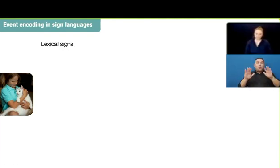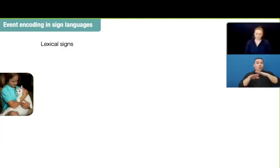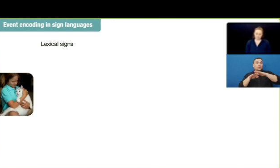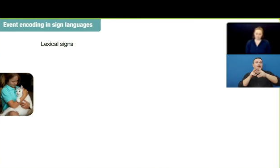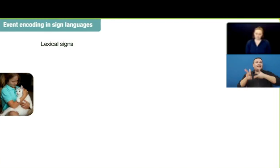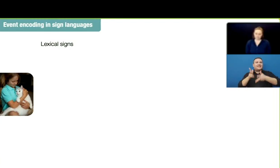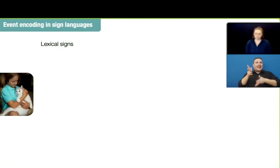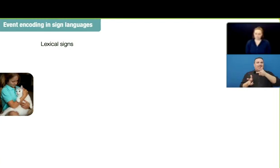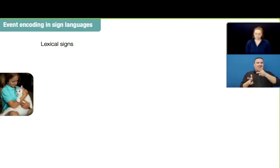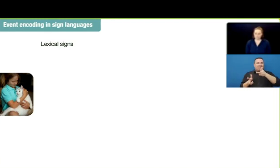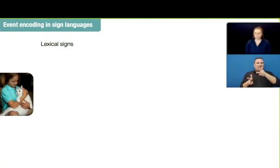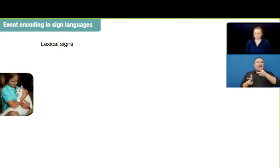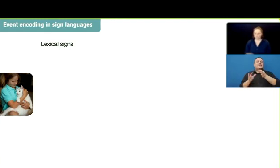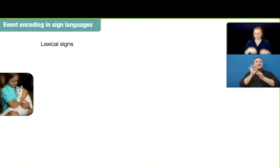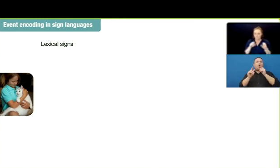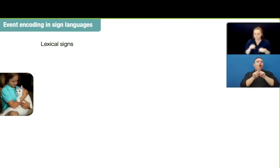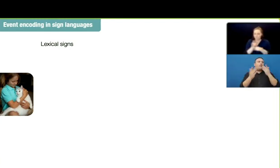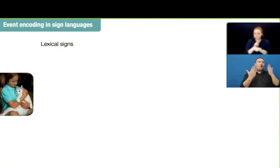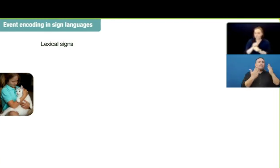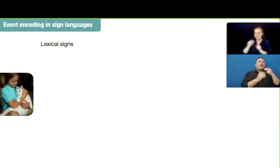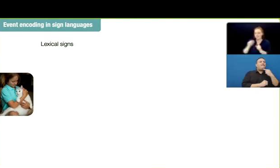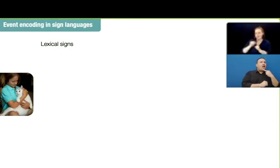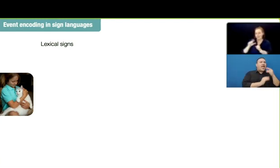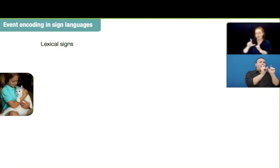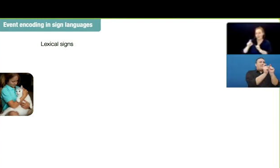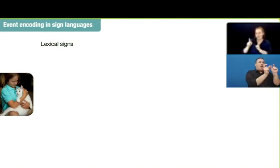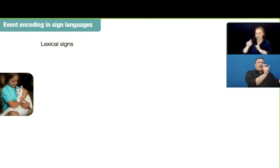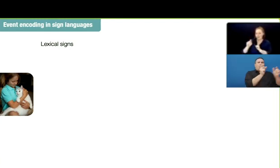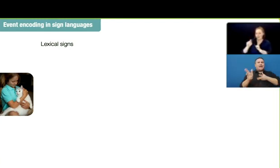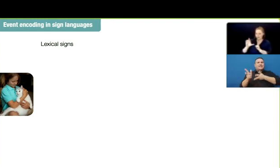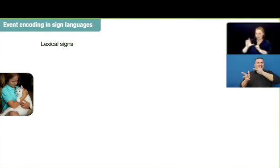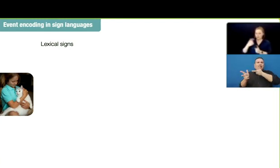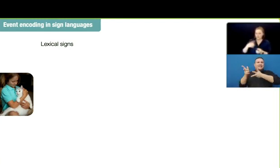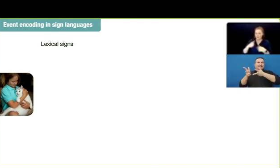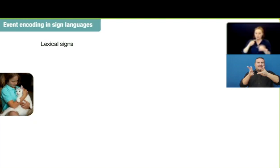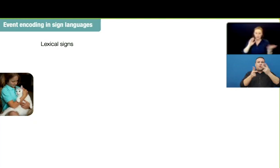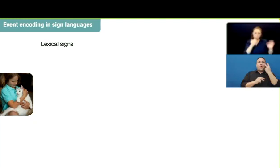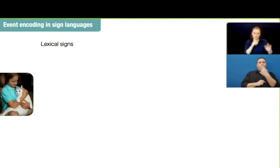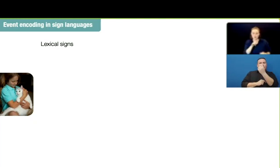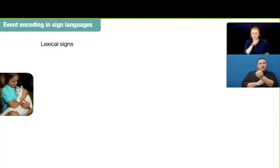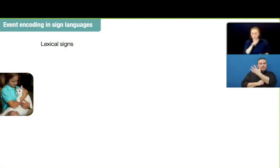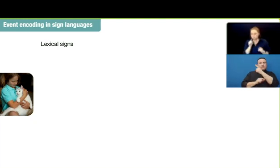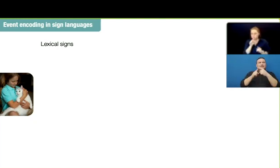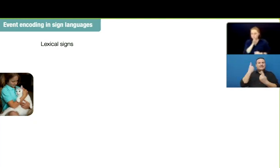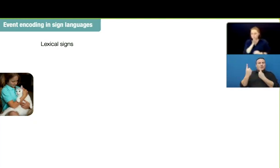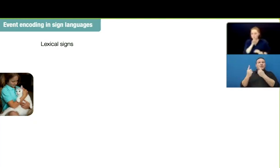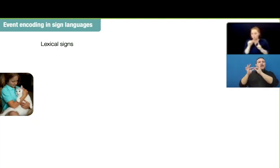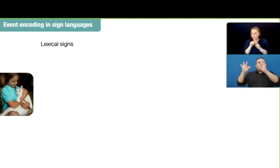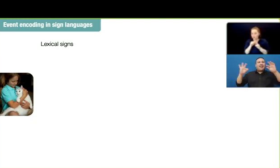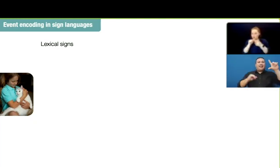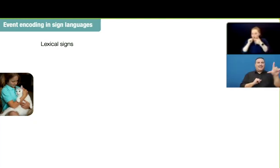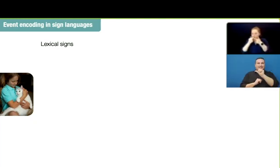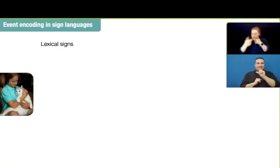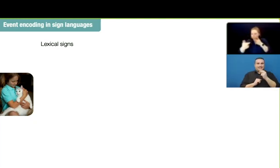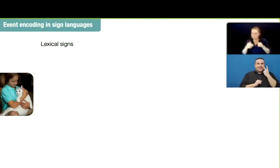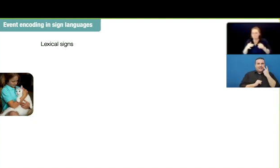It can be done by using lexical signs, which can be compared to words in spoken languages. For example, let's see a description of this